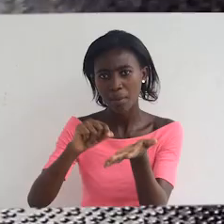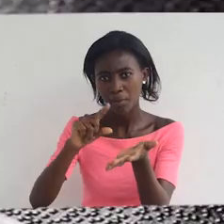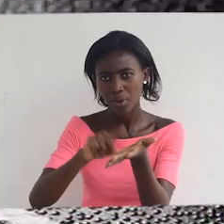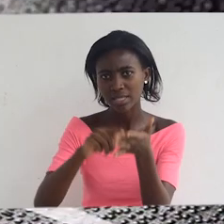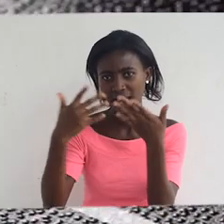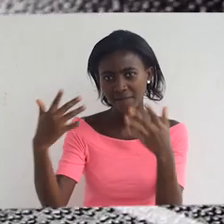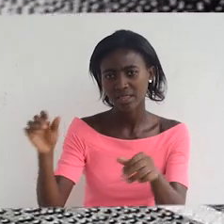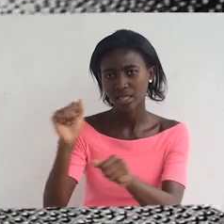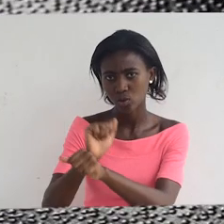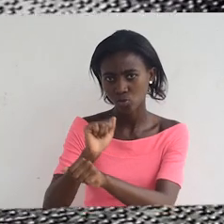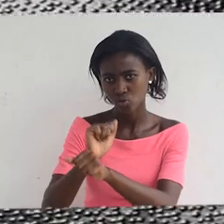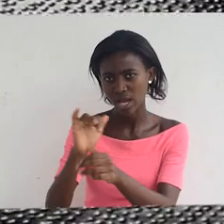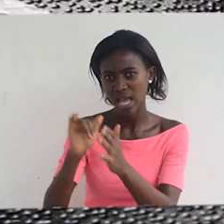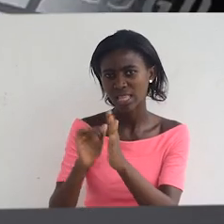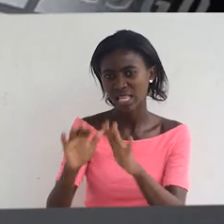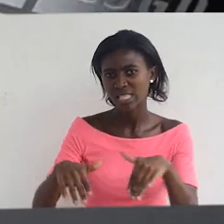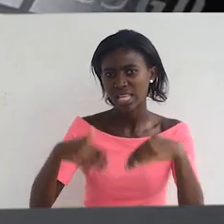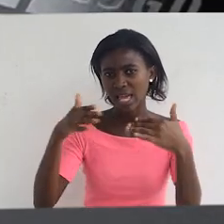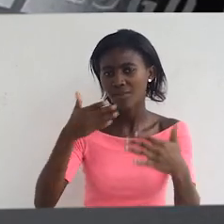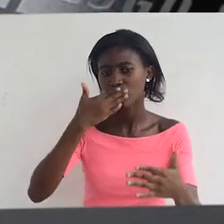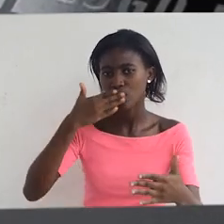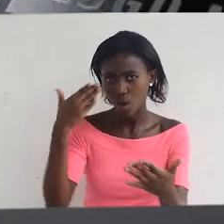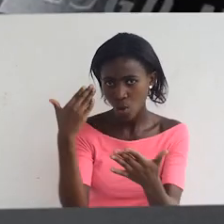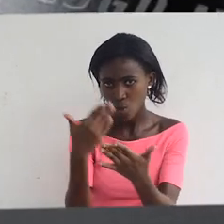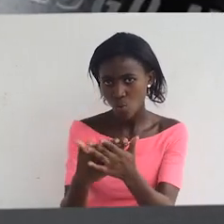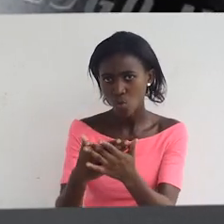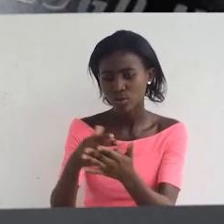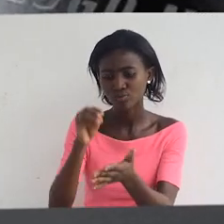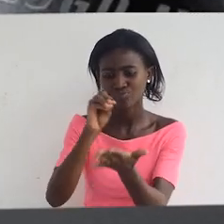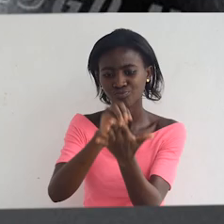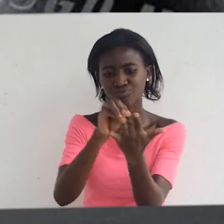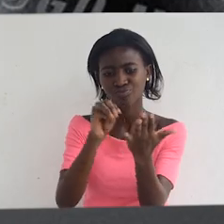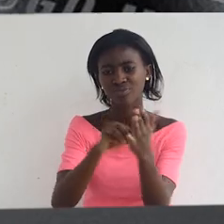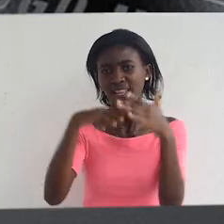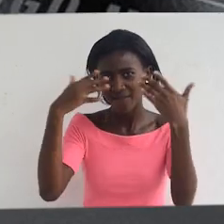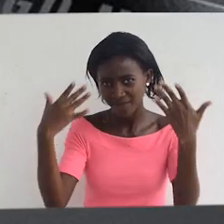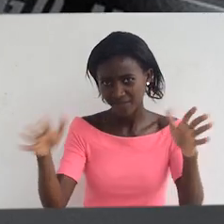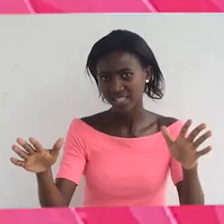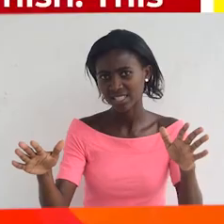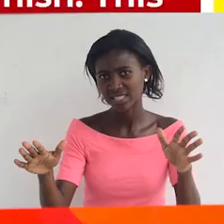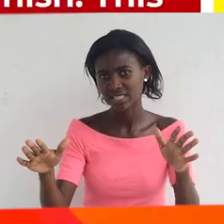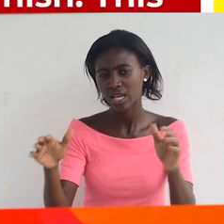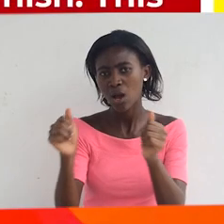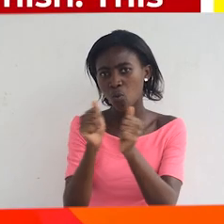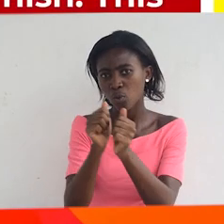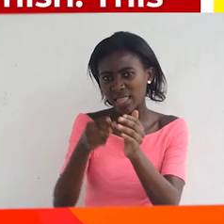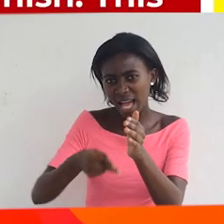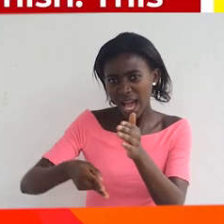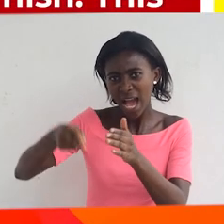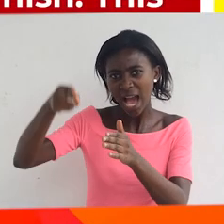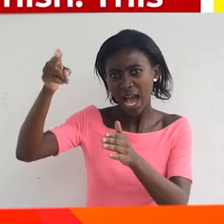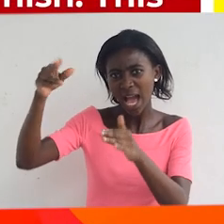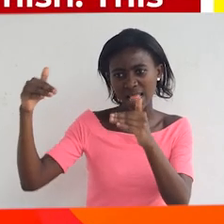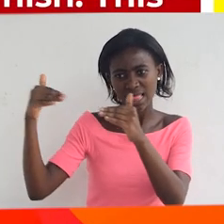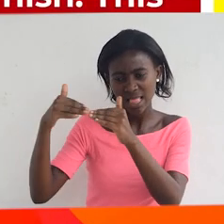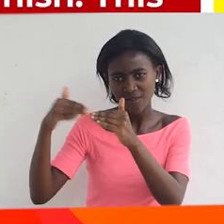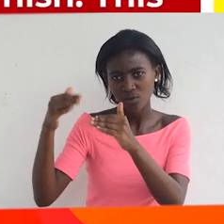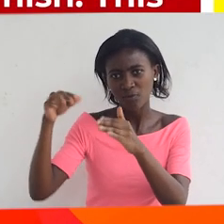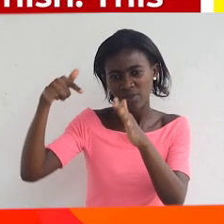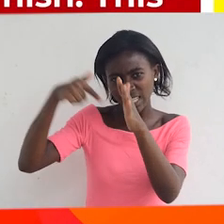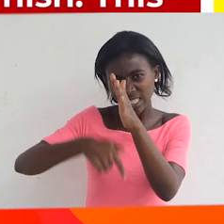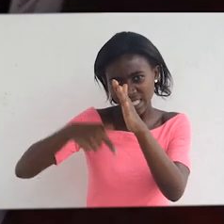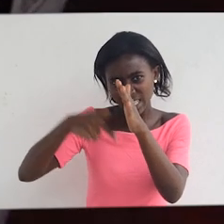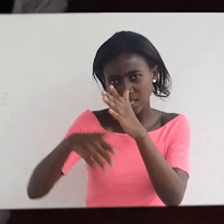finish and textured matte effect with very high levels of detail. This process uses standard inks and